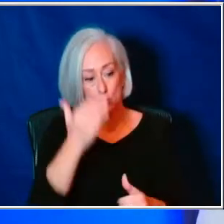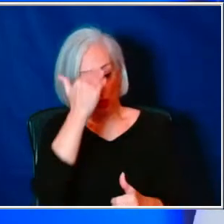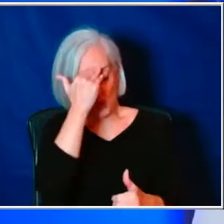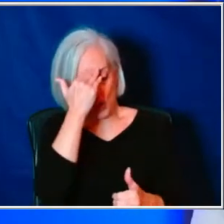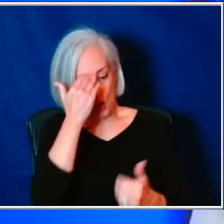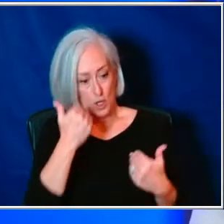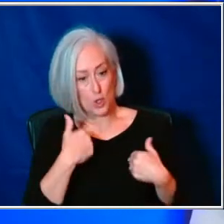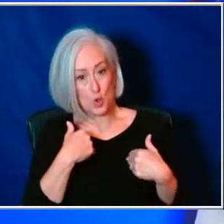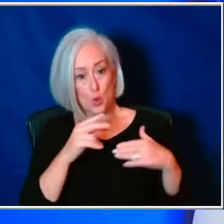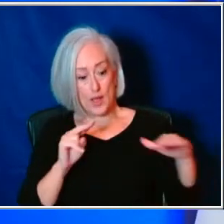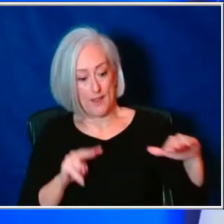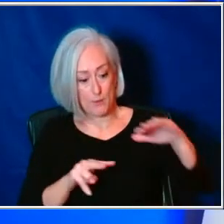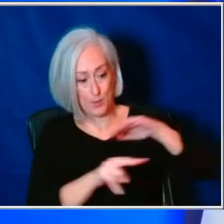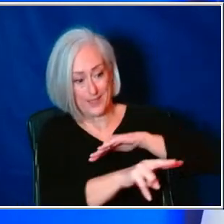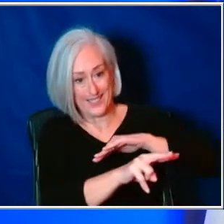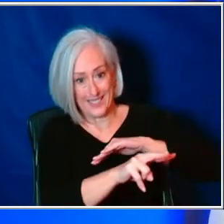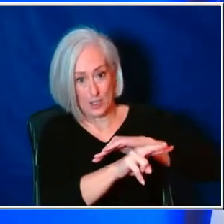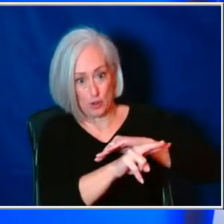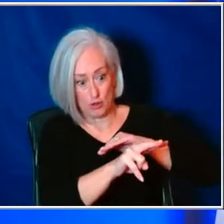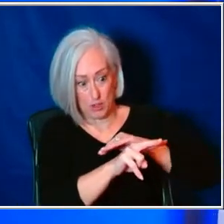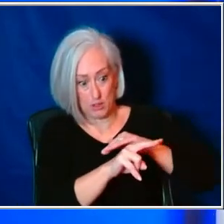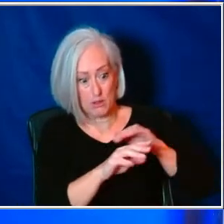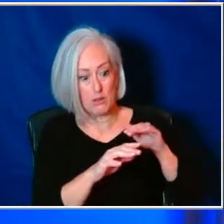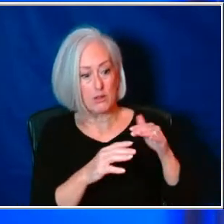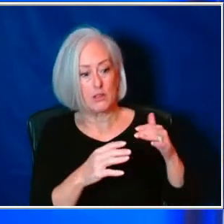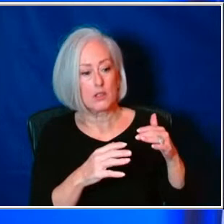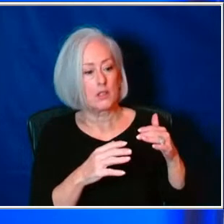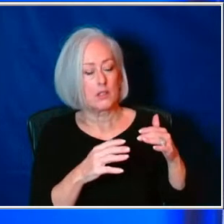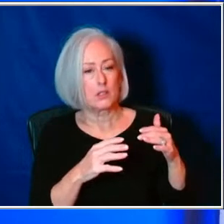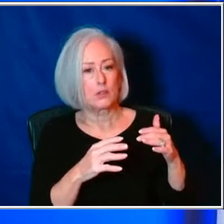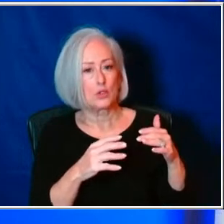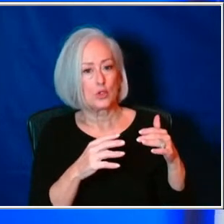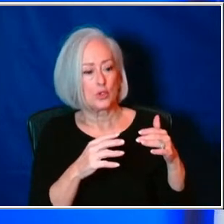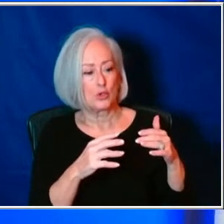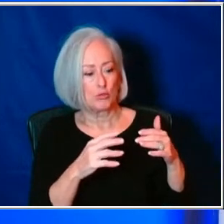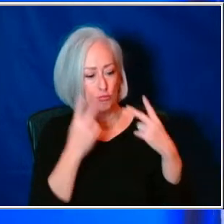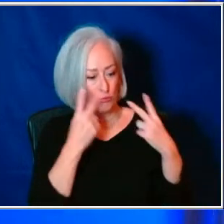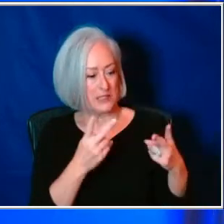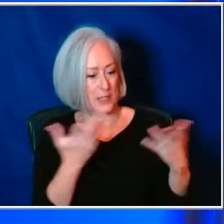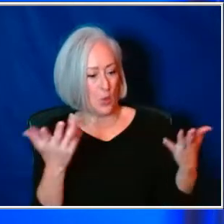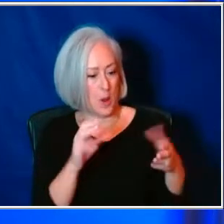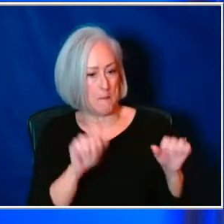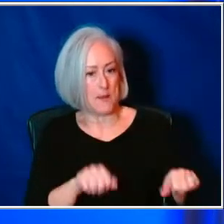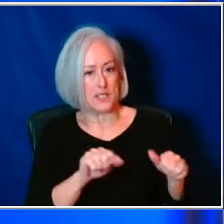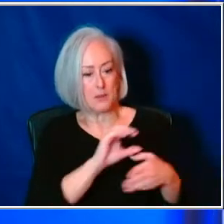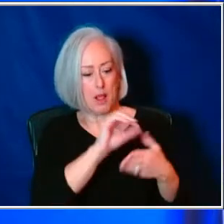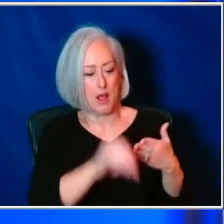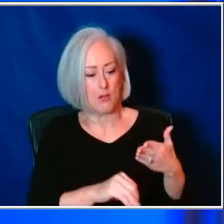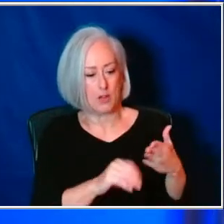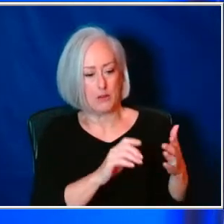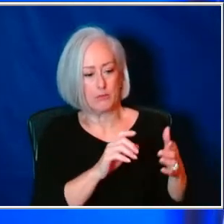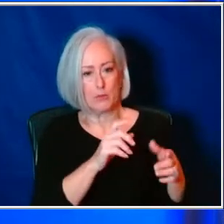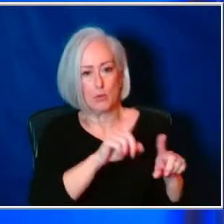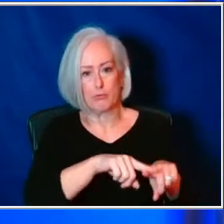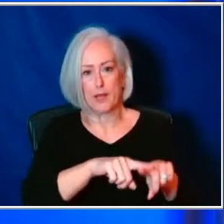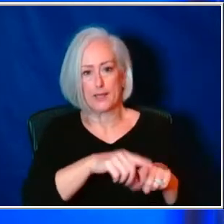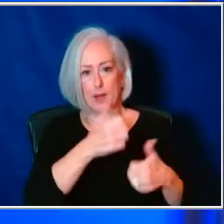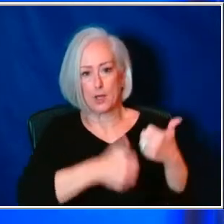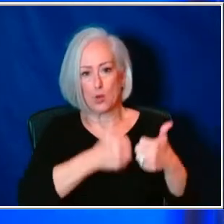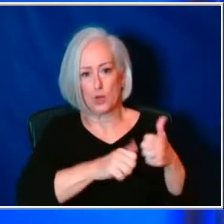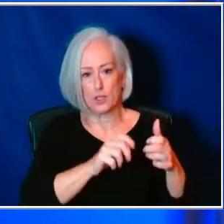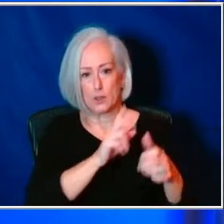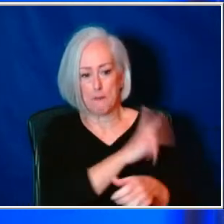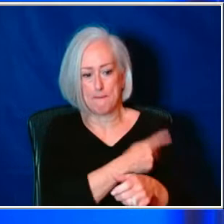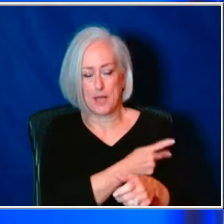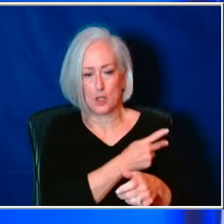measures of patients that allow us to predict the outcomes? So we are trying to get into those mechanisms, but a big part of